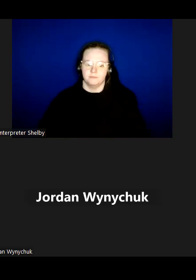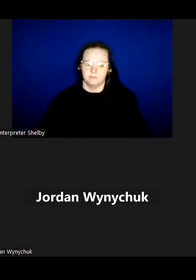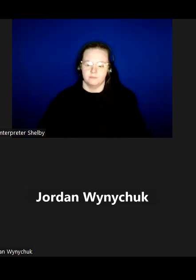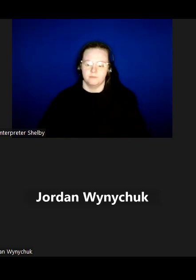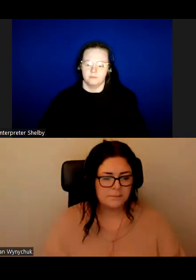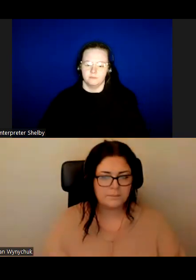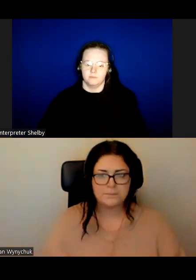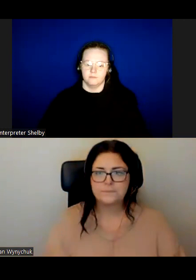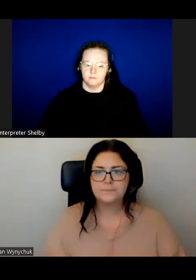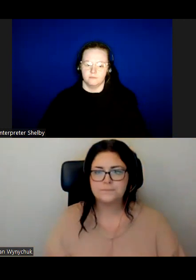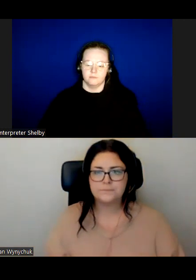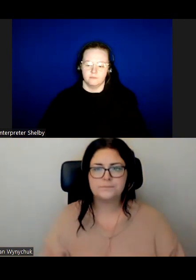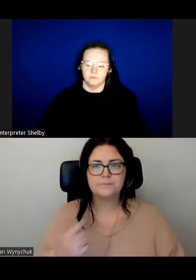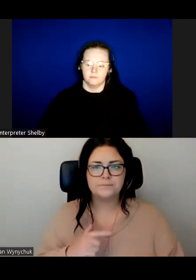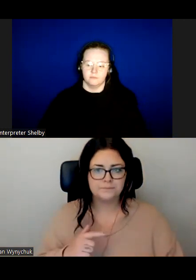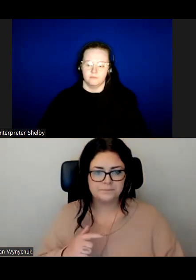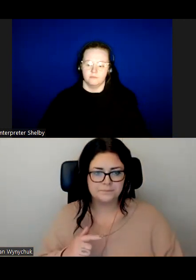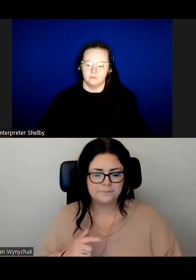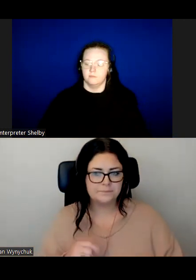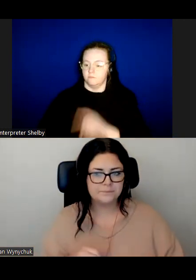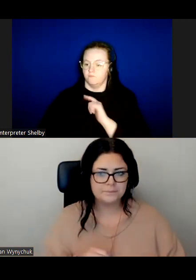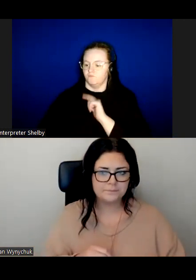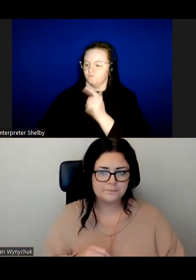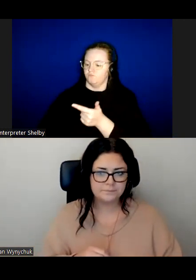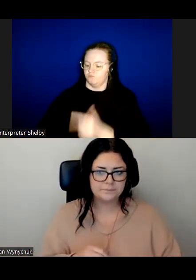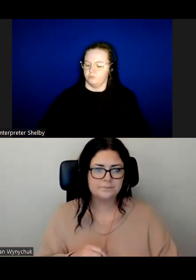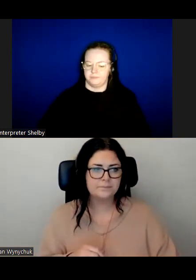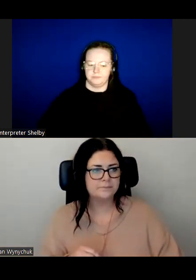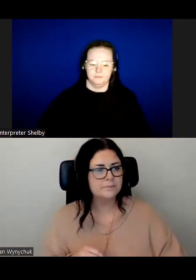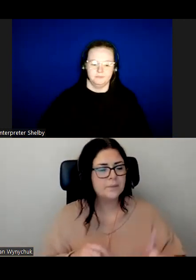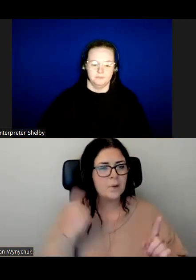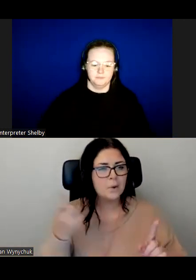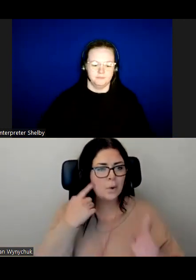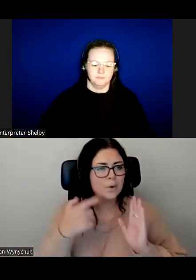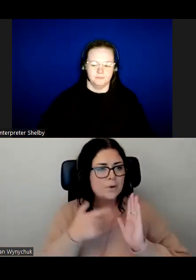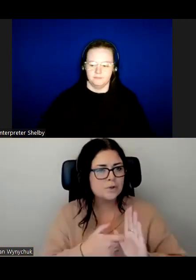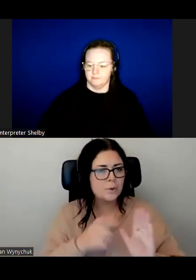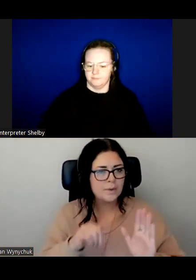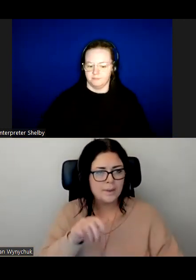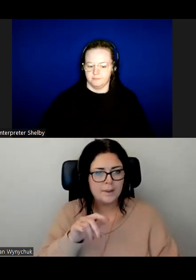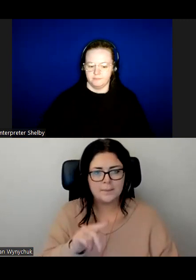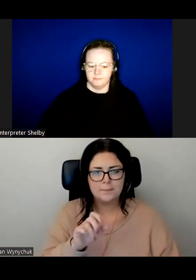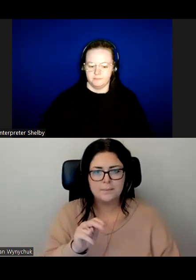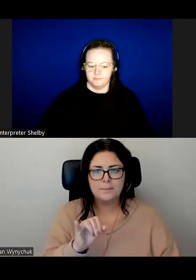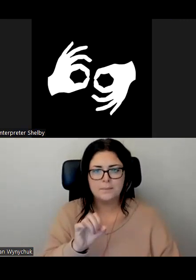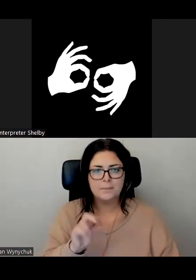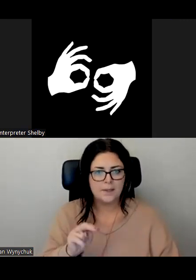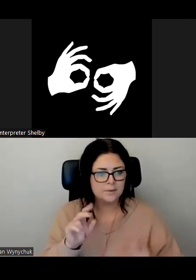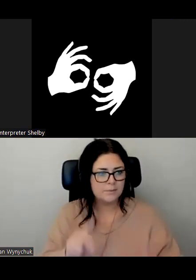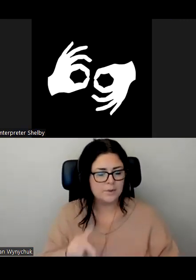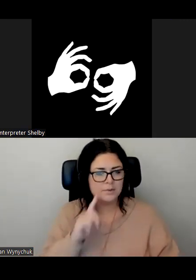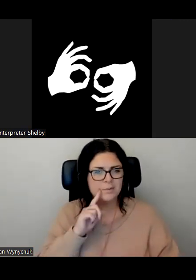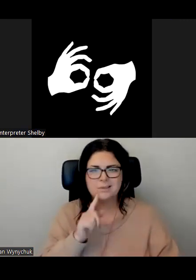So we always show this case here. You know, our Harbor Grace pensioner was left in legal limbo